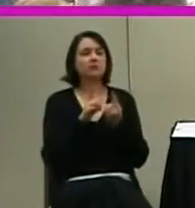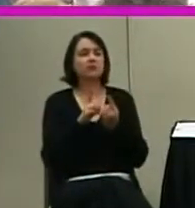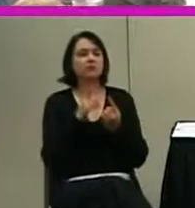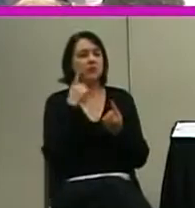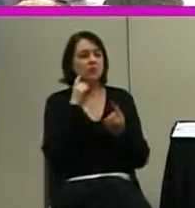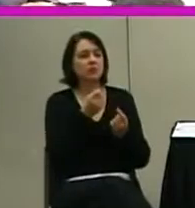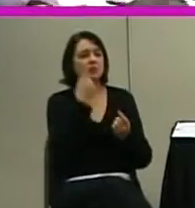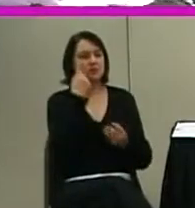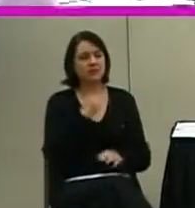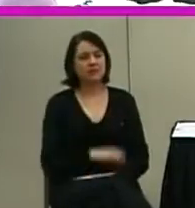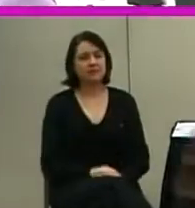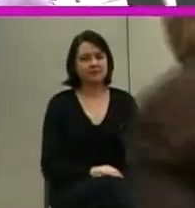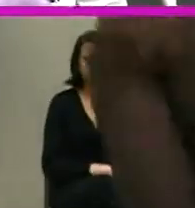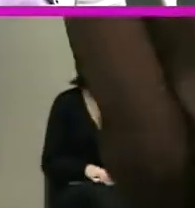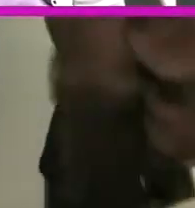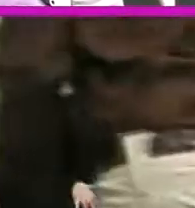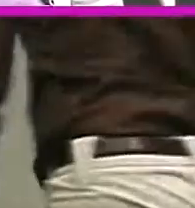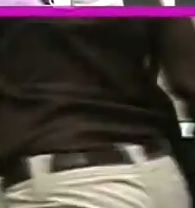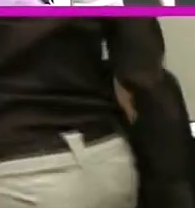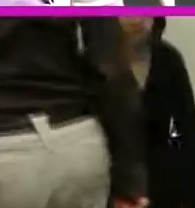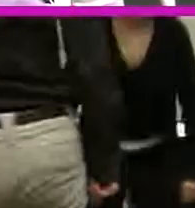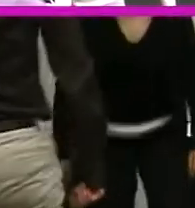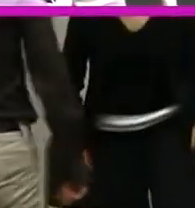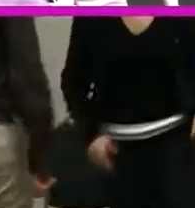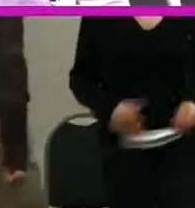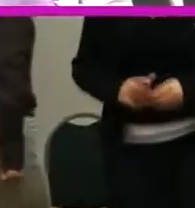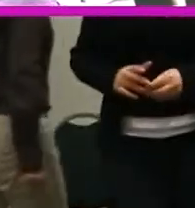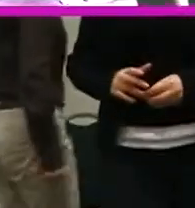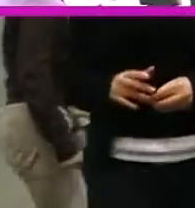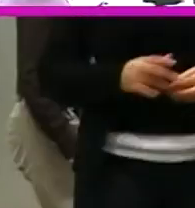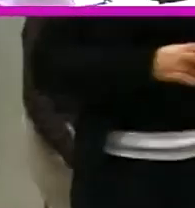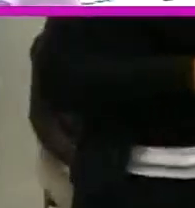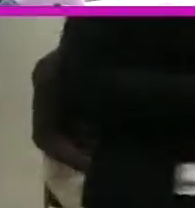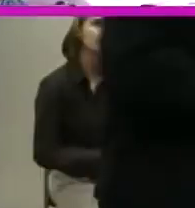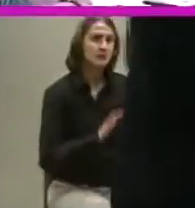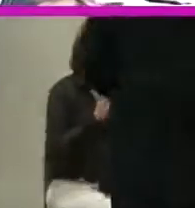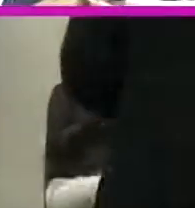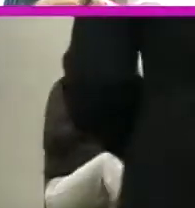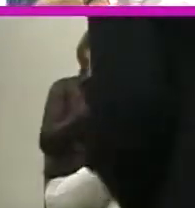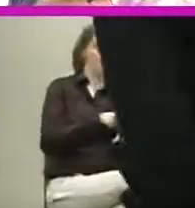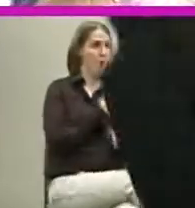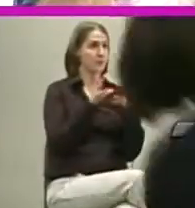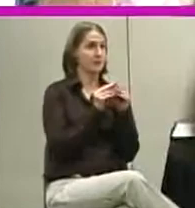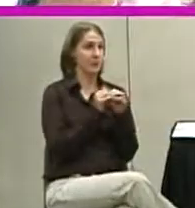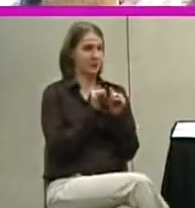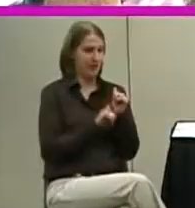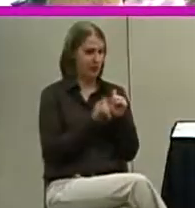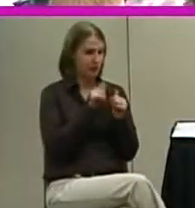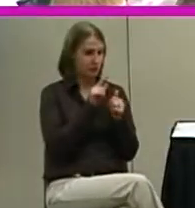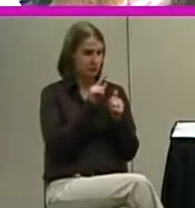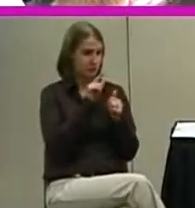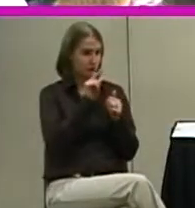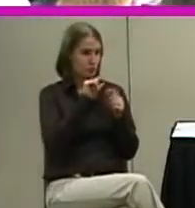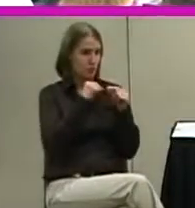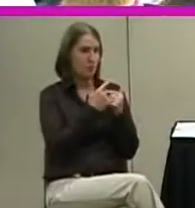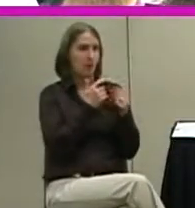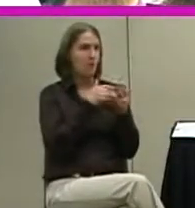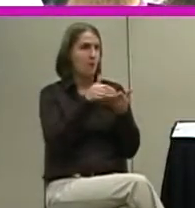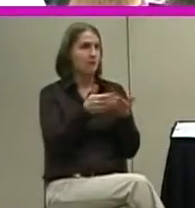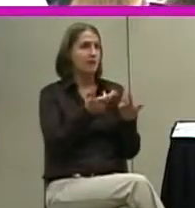up? What was your time frame for meeting with this group? Was it daily? Was it every No. couple times a week? These groups